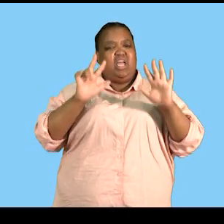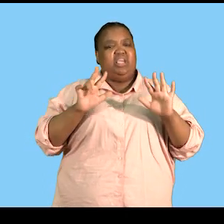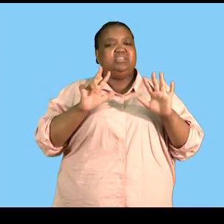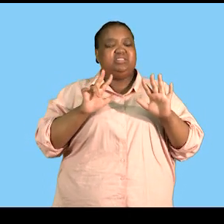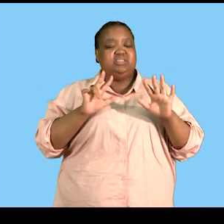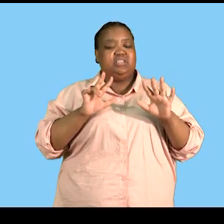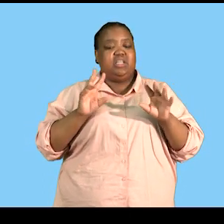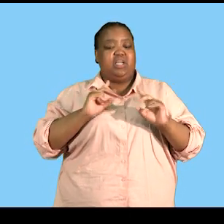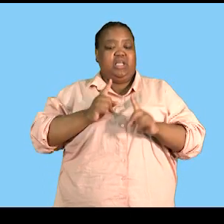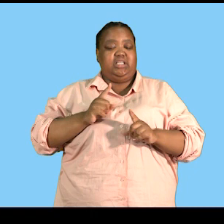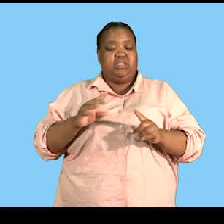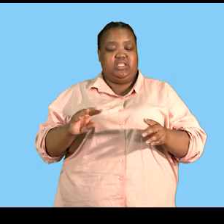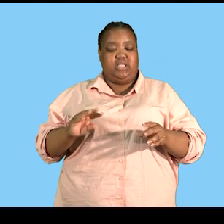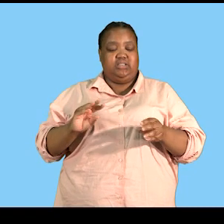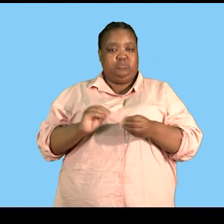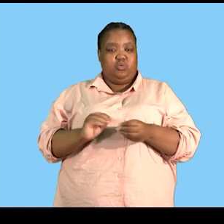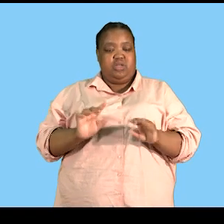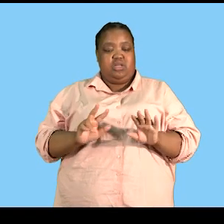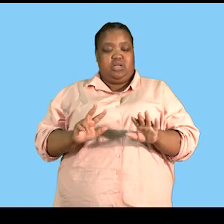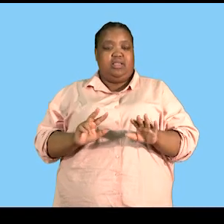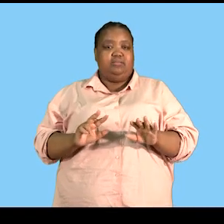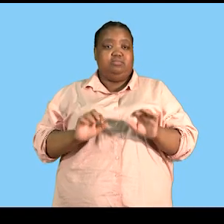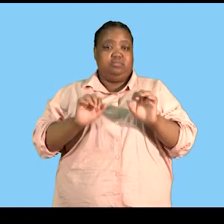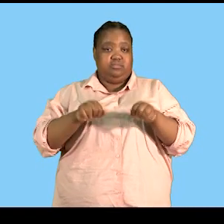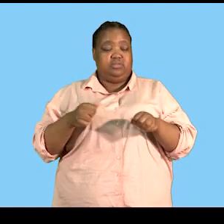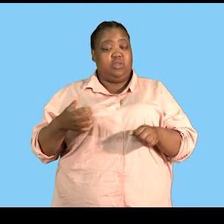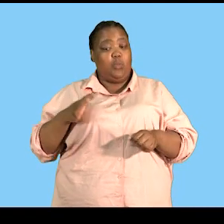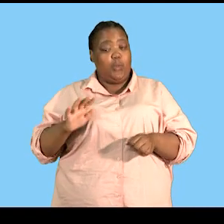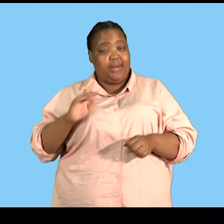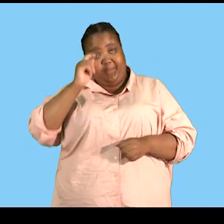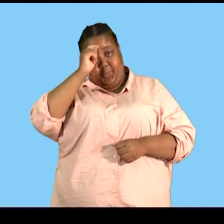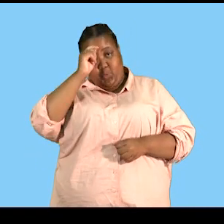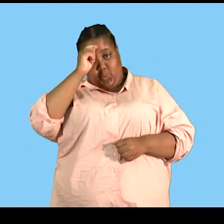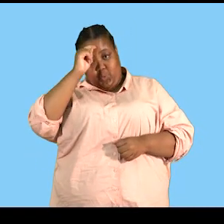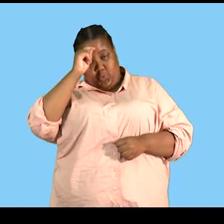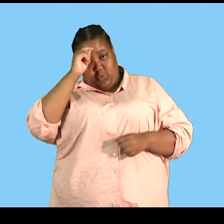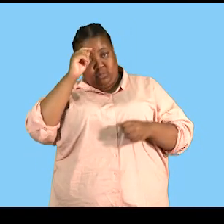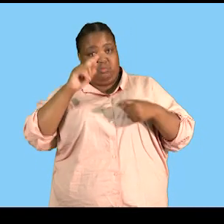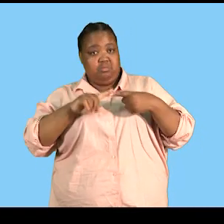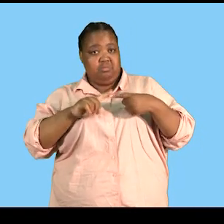8 possible answers, and we want a boy,